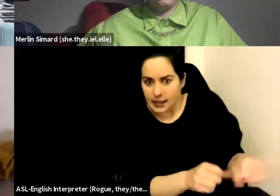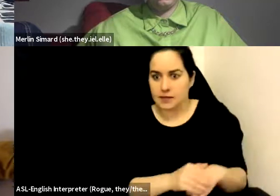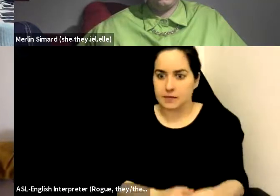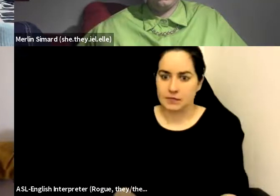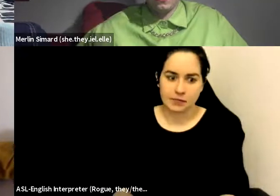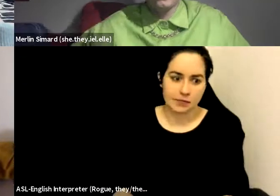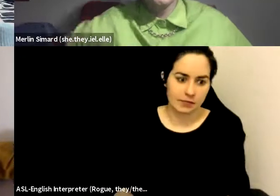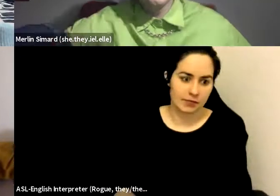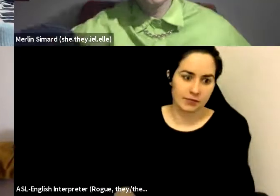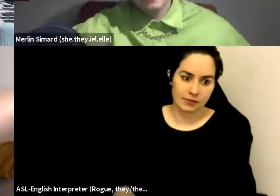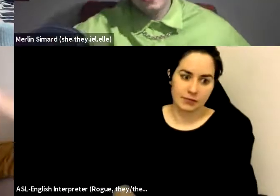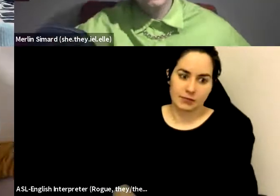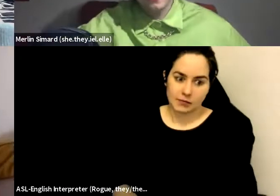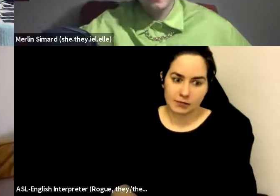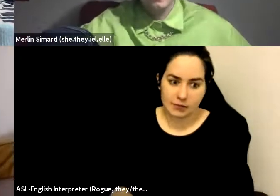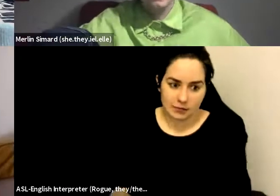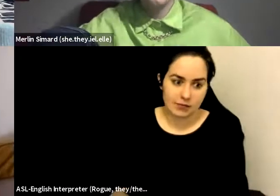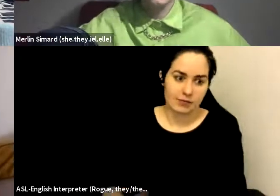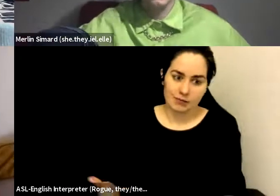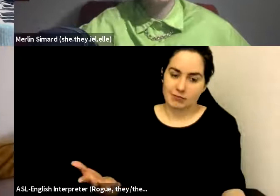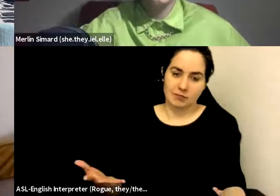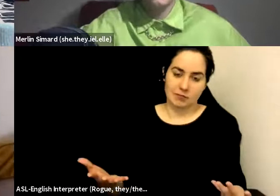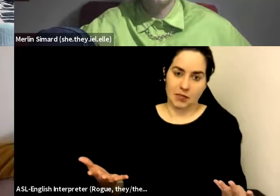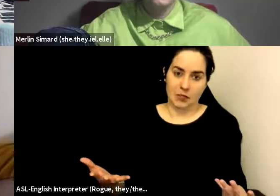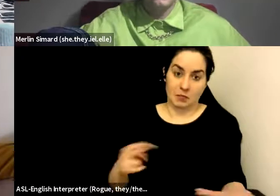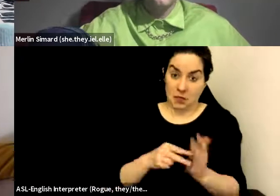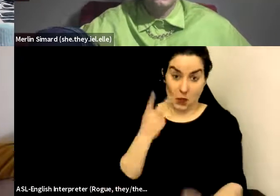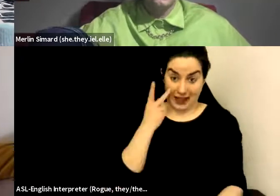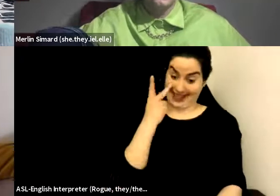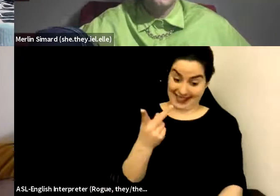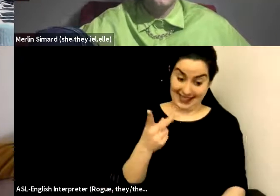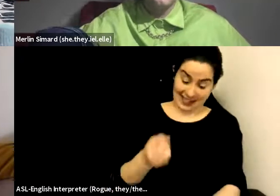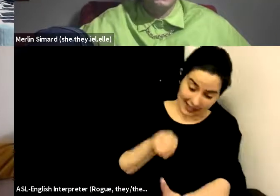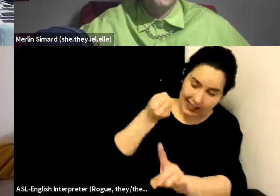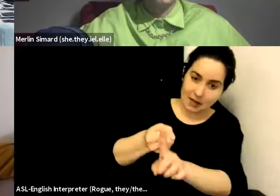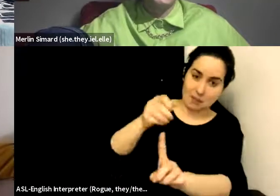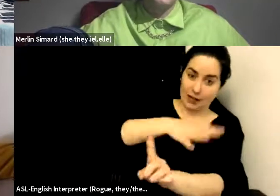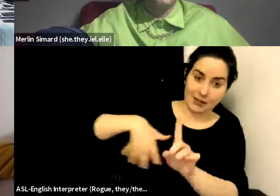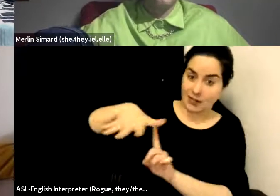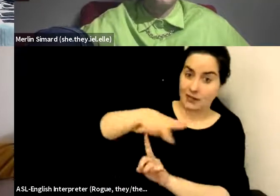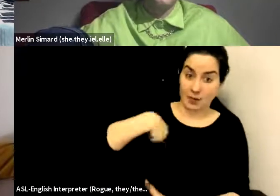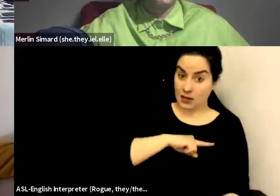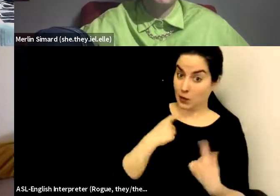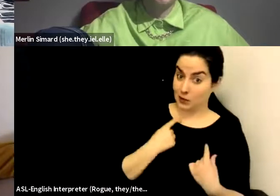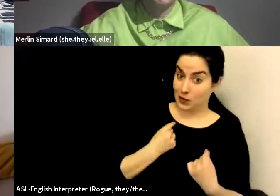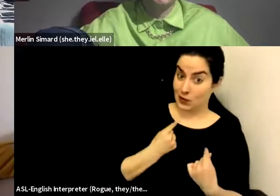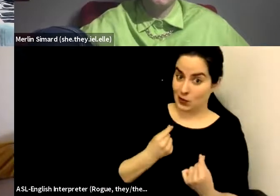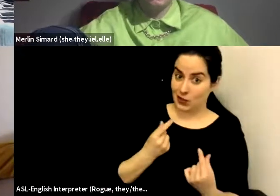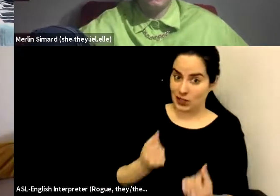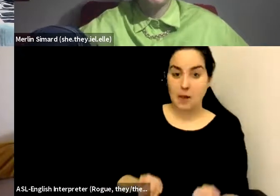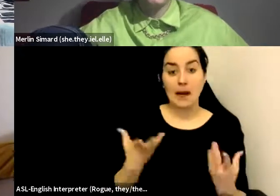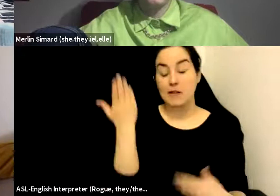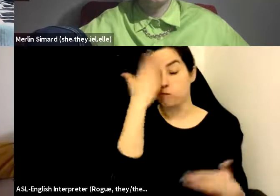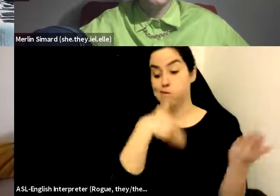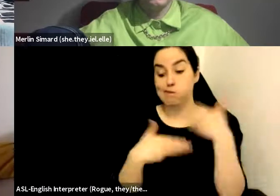I think it's also allowed us to see the impact that we have on the environment in a way that a lot of us have